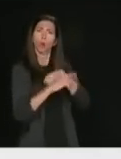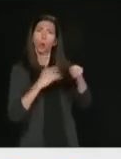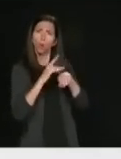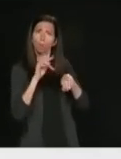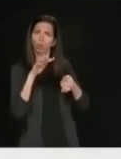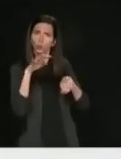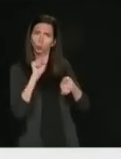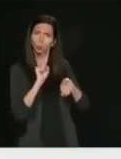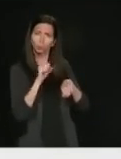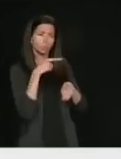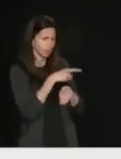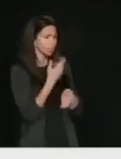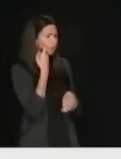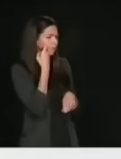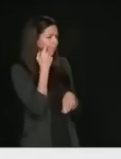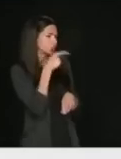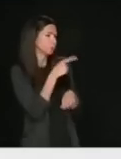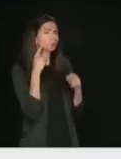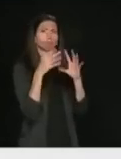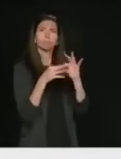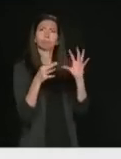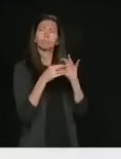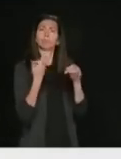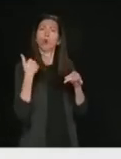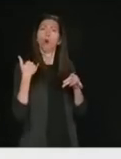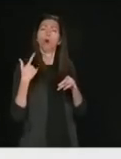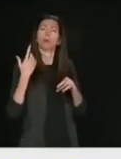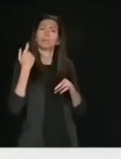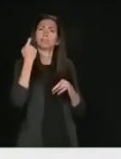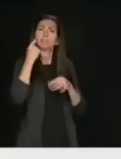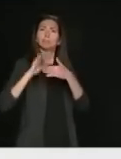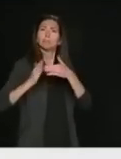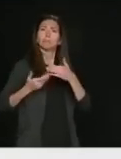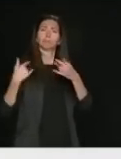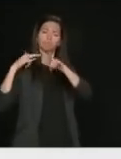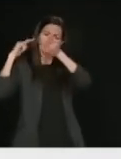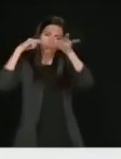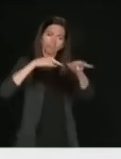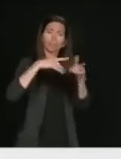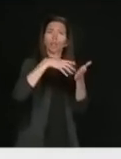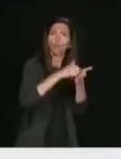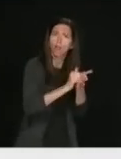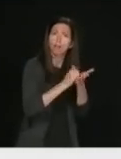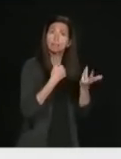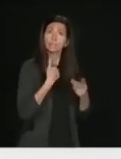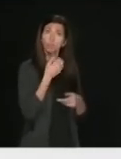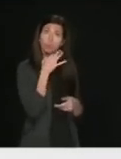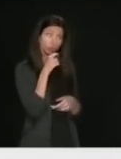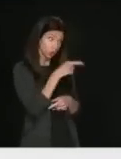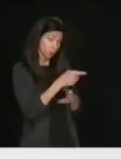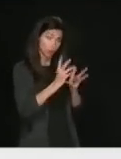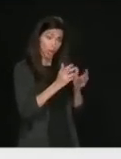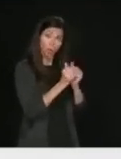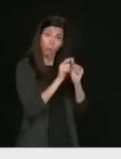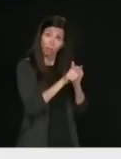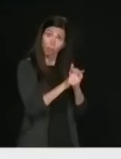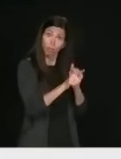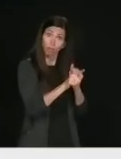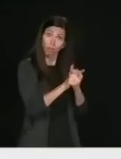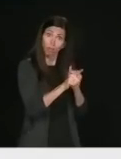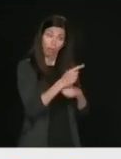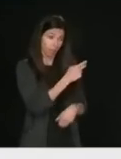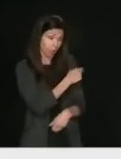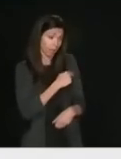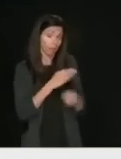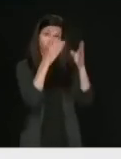the snowbird crash over the weekend. And I'm just wondering, have you since spoken to Captain Casey's family? Have they expressed concerns about the